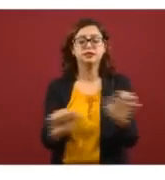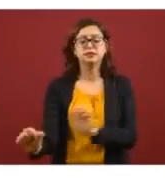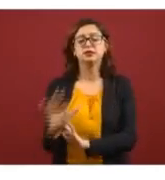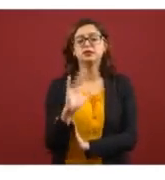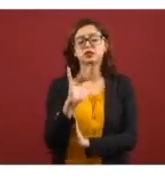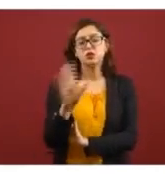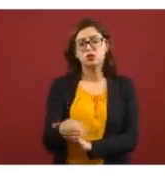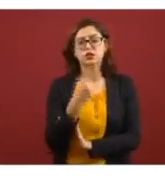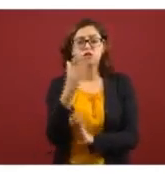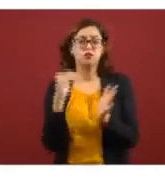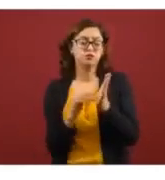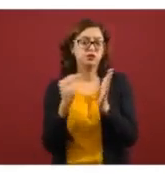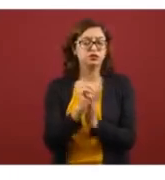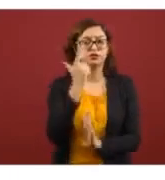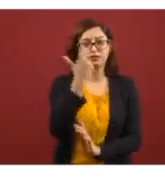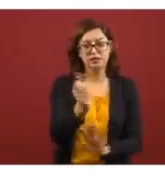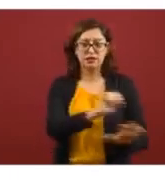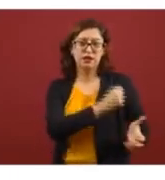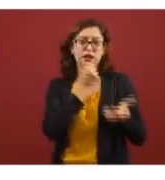11,650,000,000.